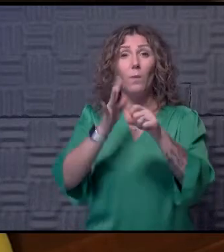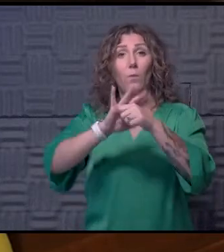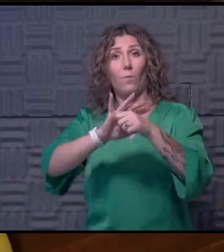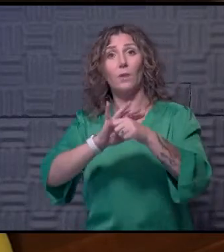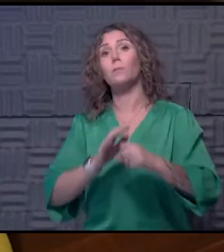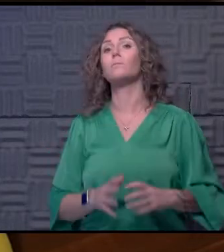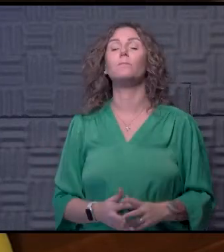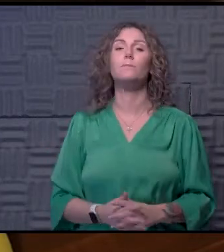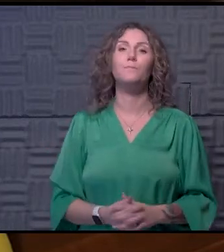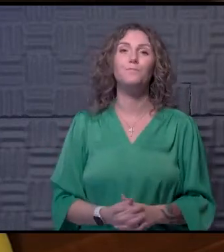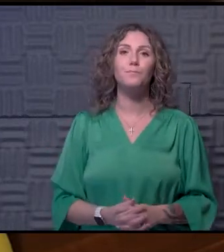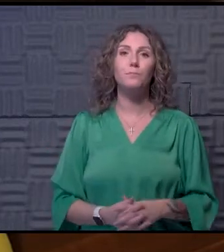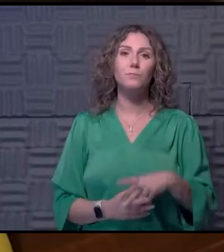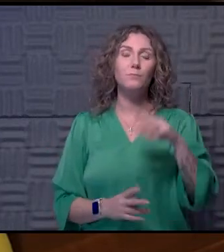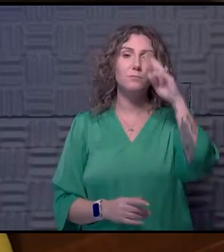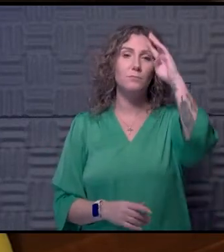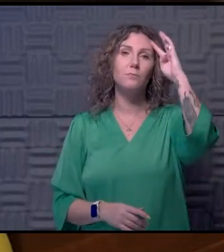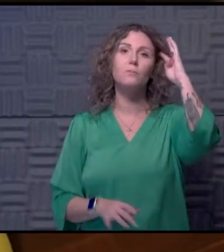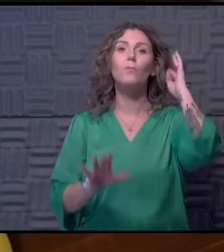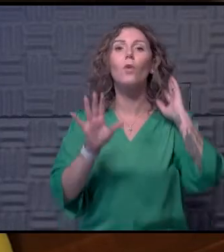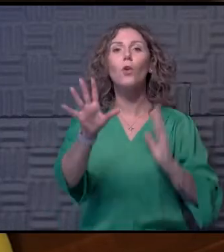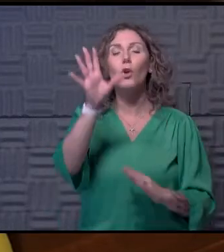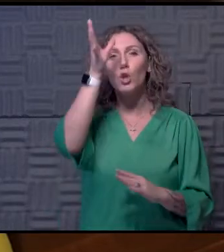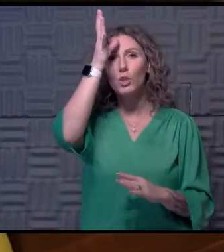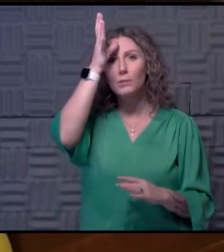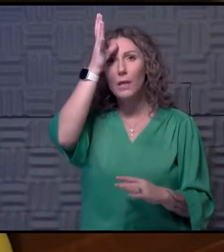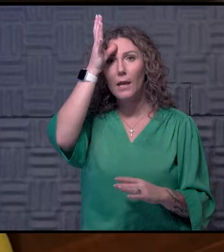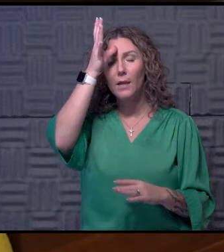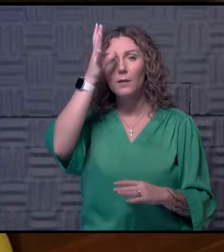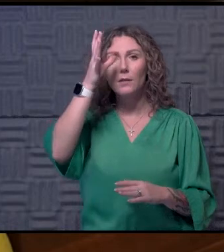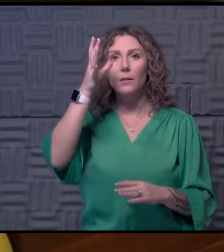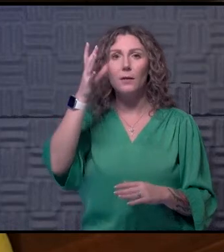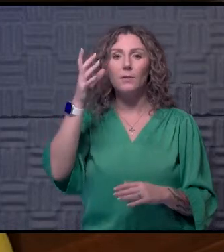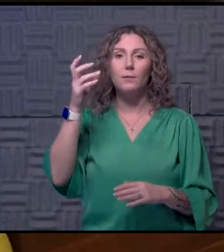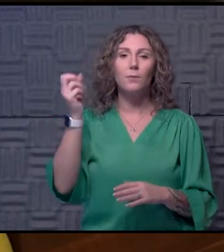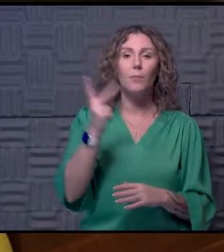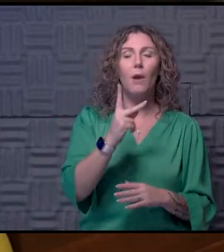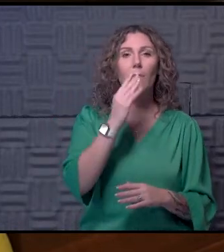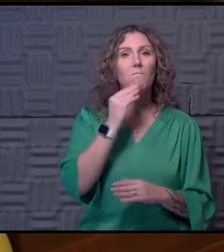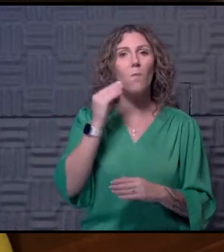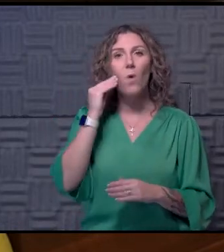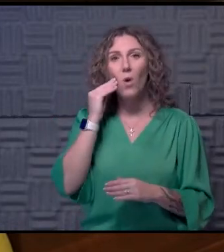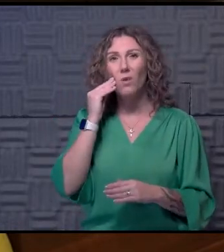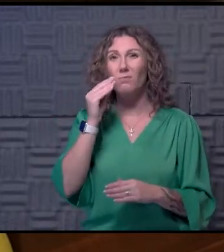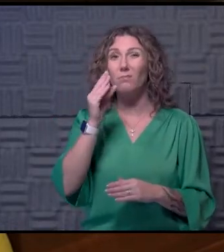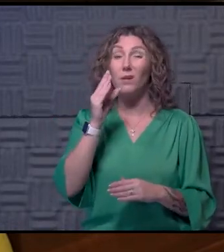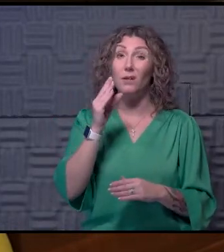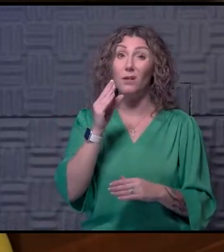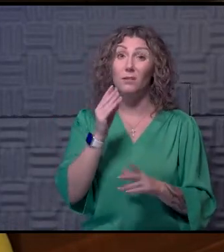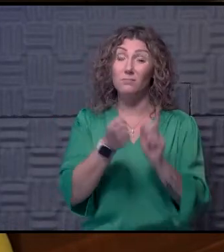and her dad is coming home and going into hospice.